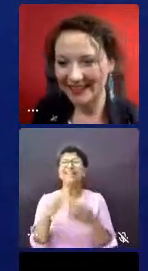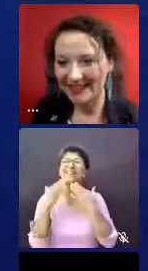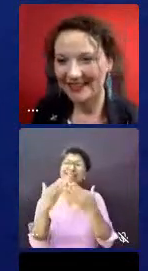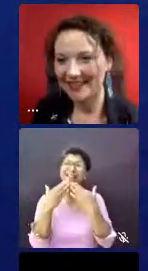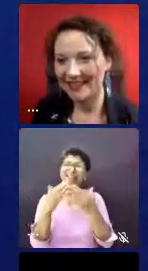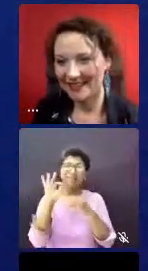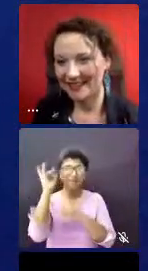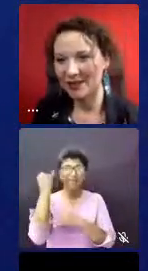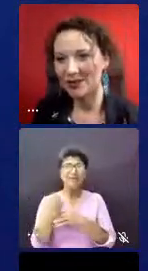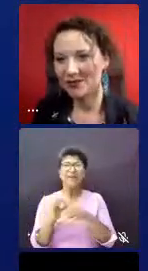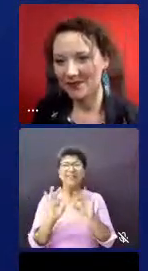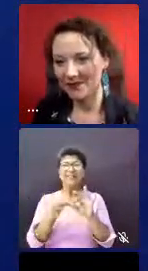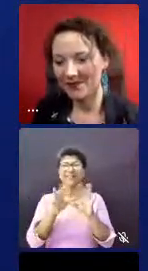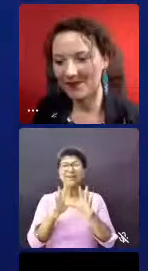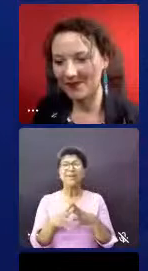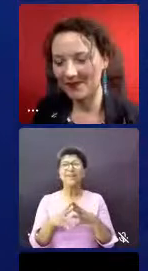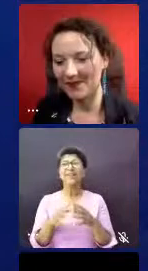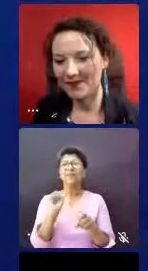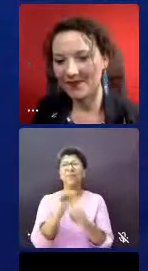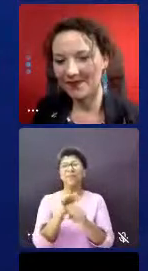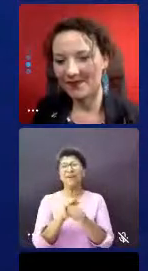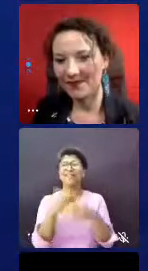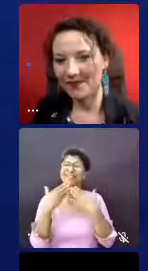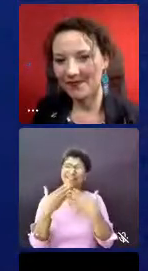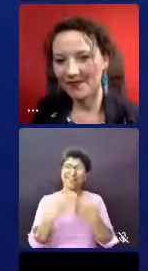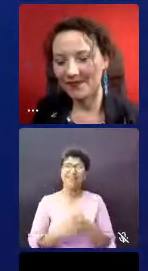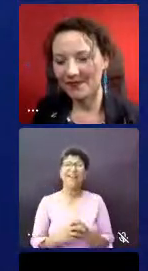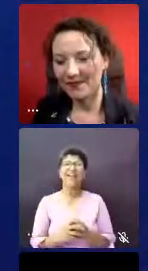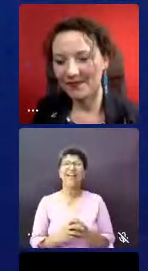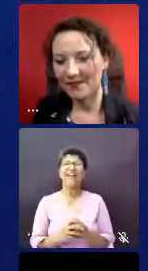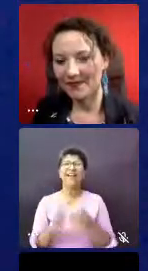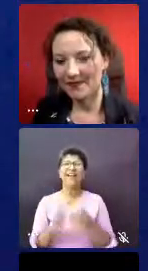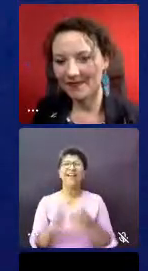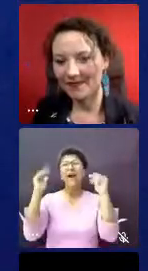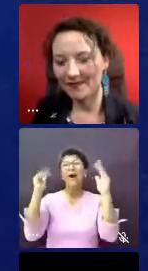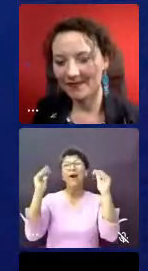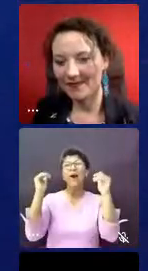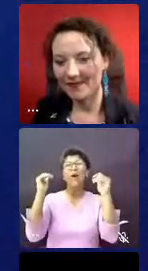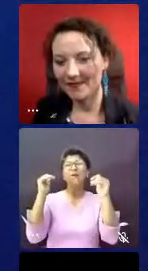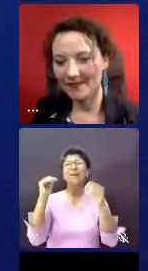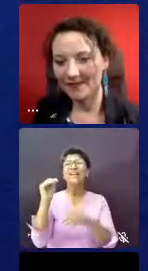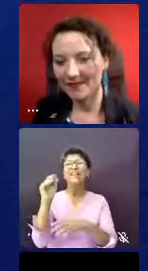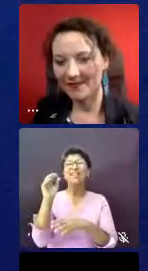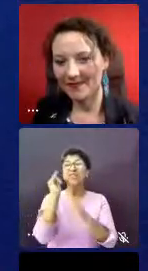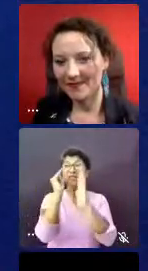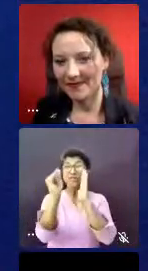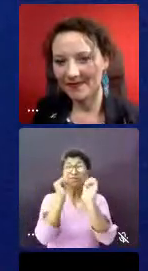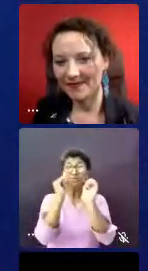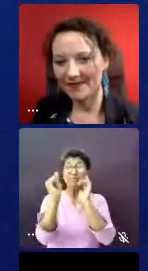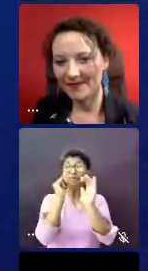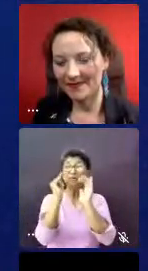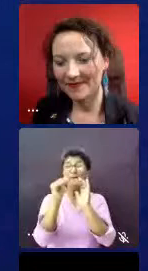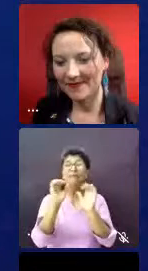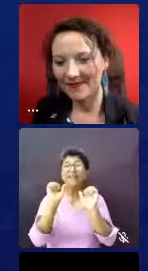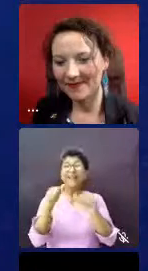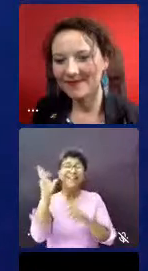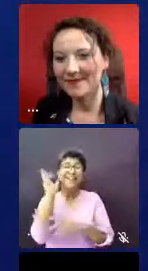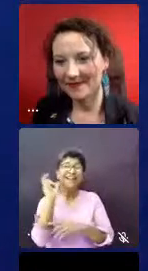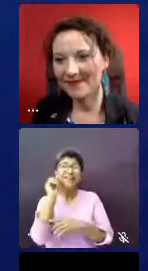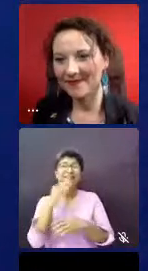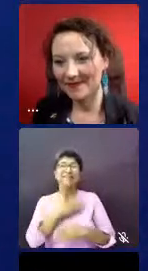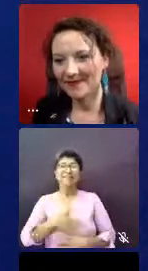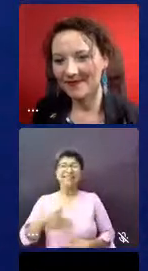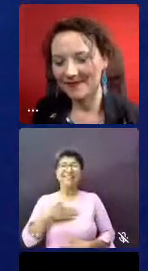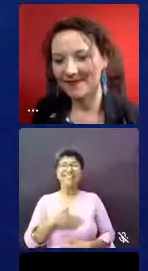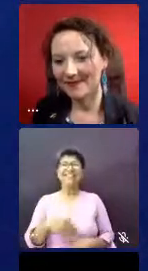Juana, for all your work. I hope someone from YouTube tell us, please, if they can hear me.